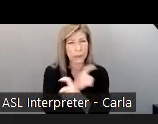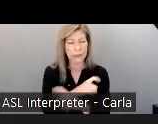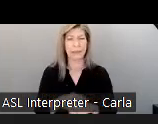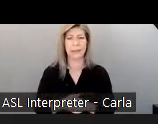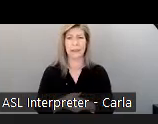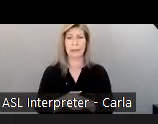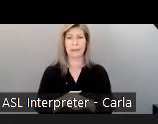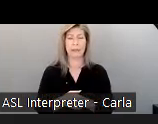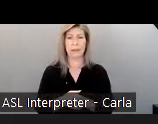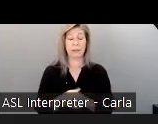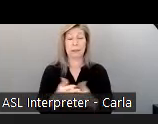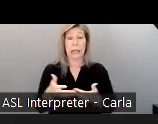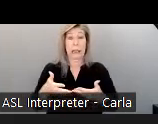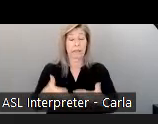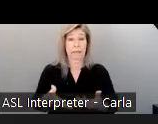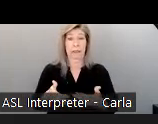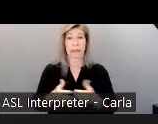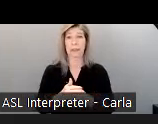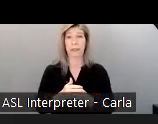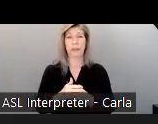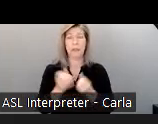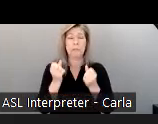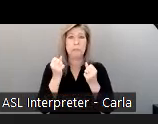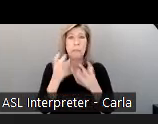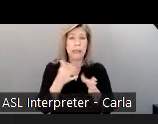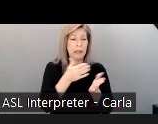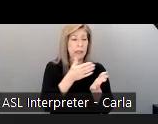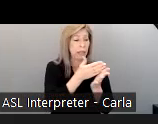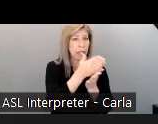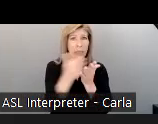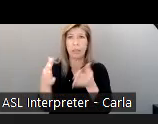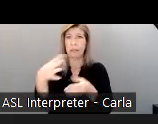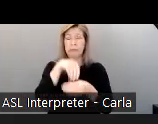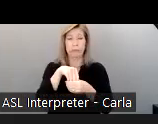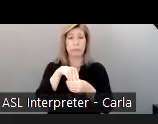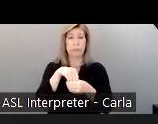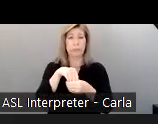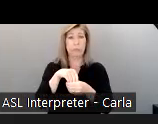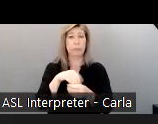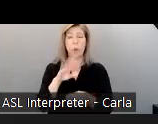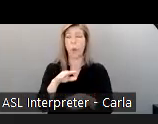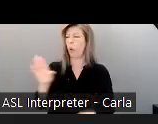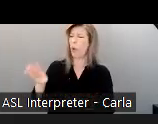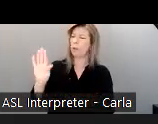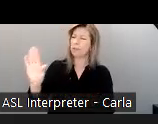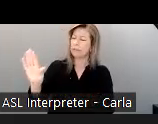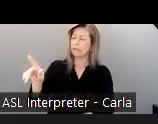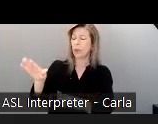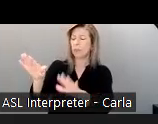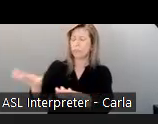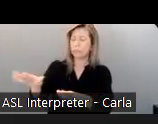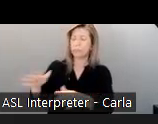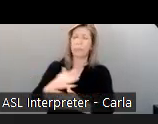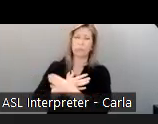to all sorts of other elements. So when people tell us to just relax or take a deep breath or